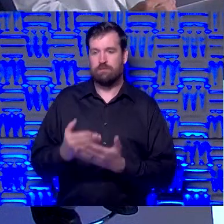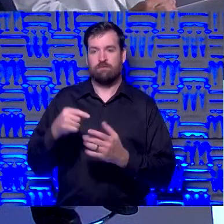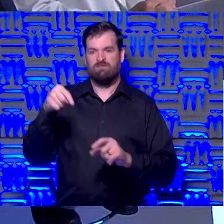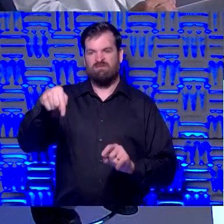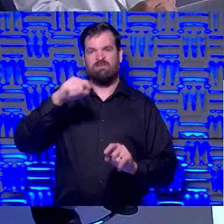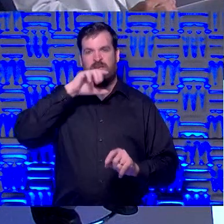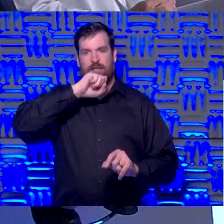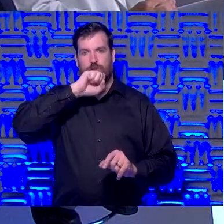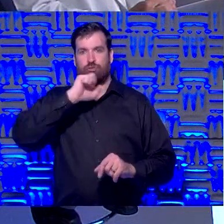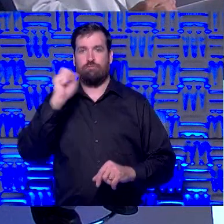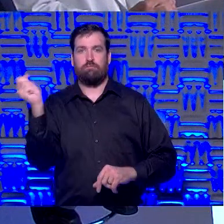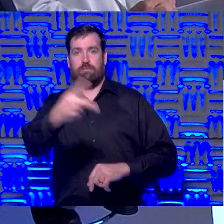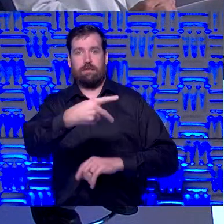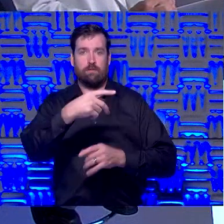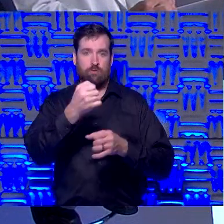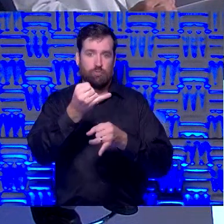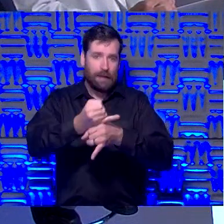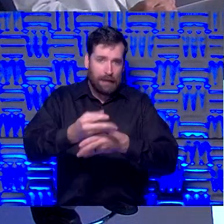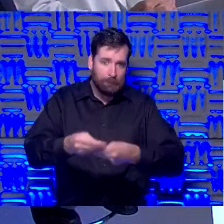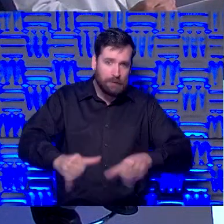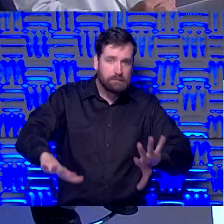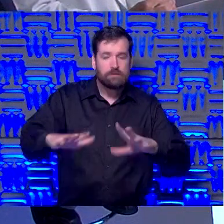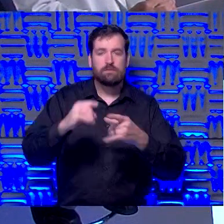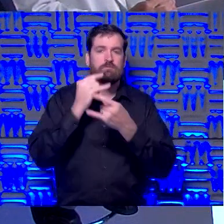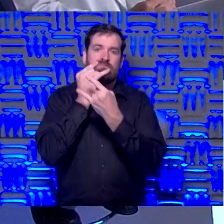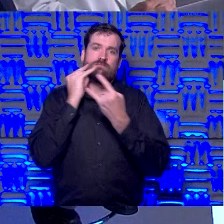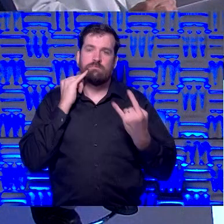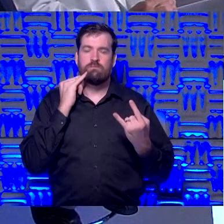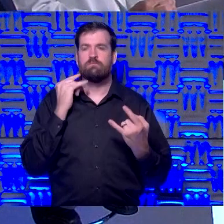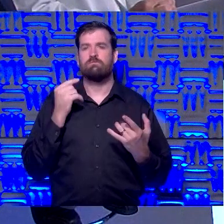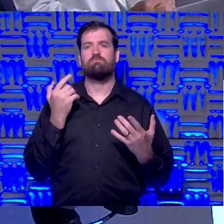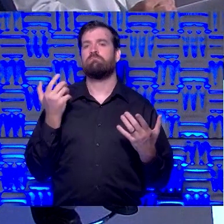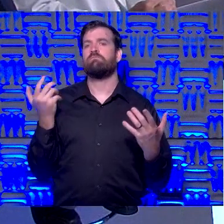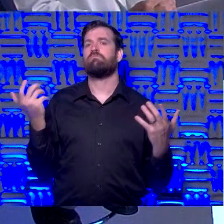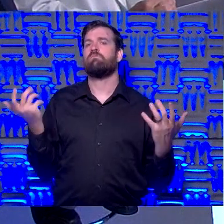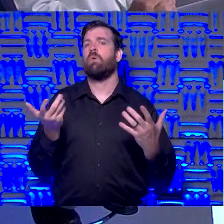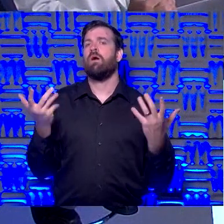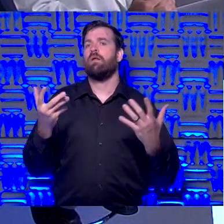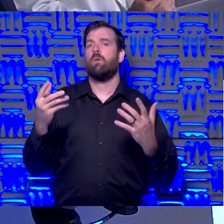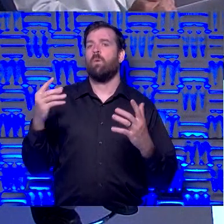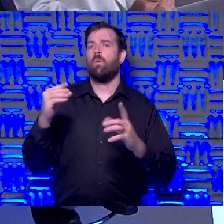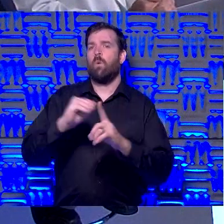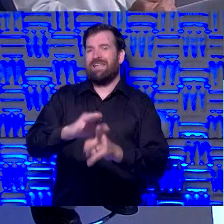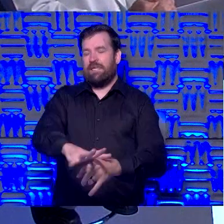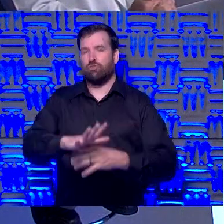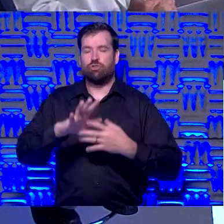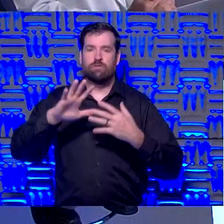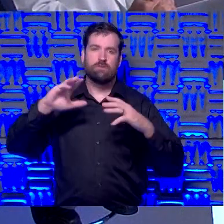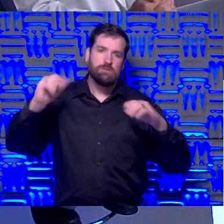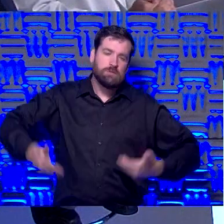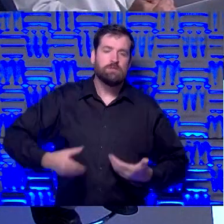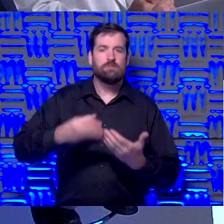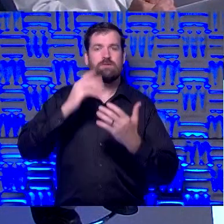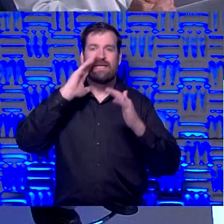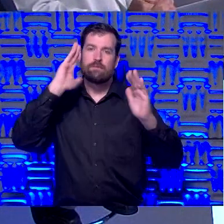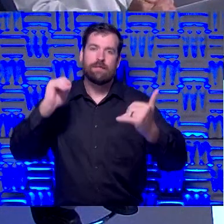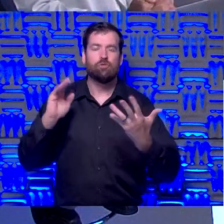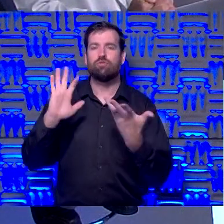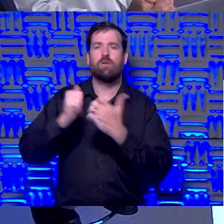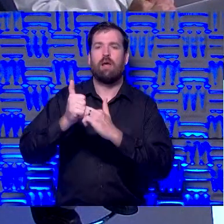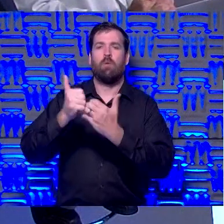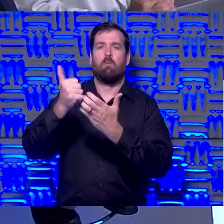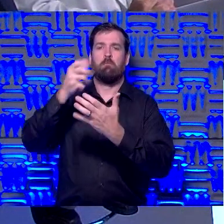group that's coming back to campus is wearing them. And she wants to know, what will the orientation and expectation be, and what do you want parents to help you